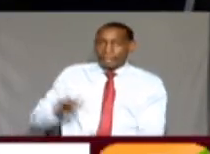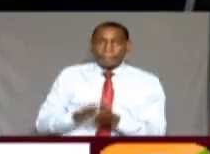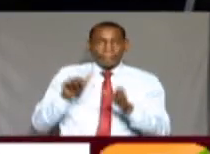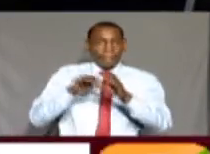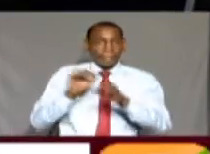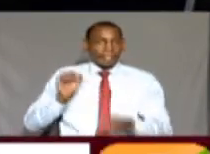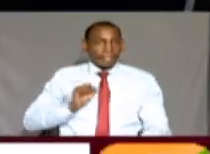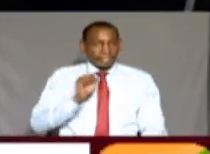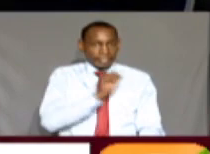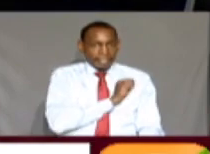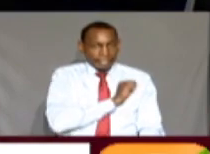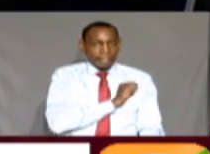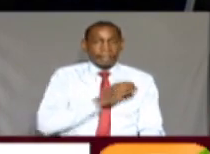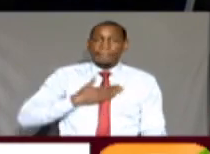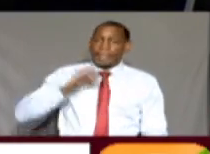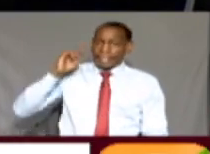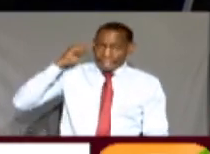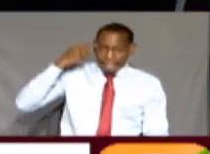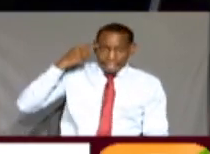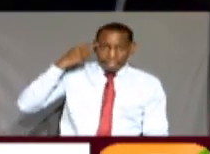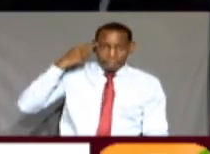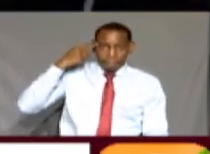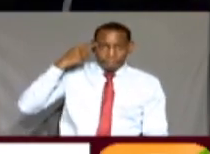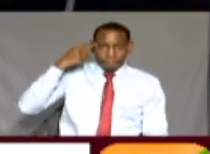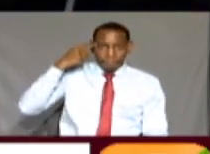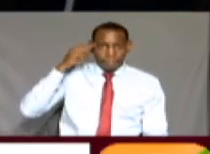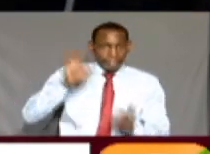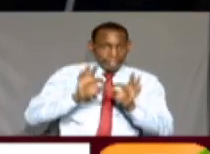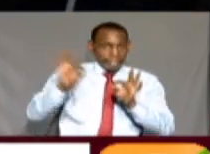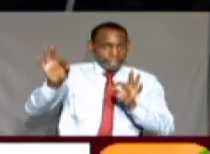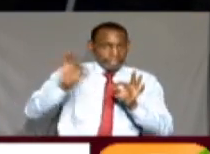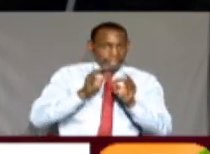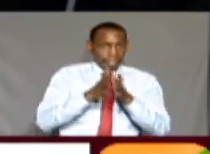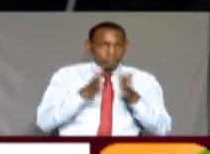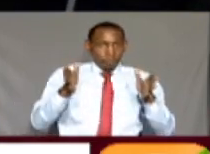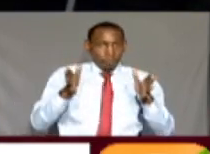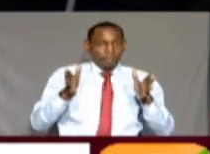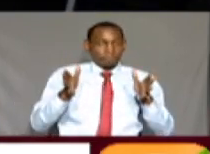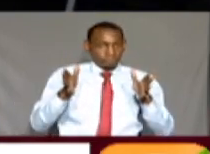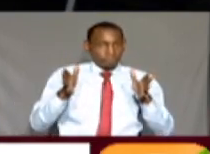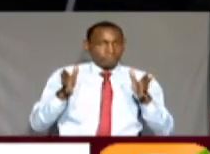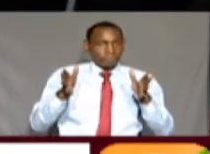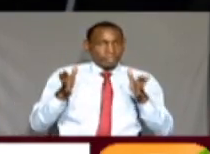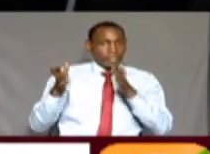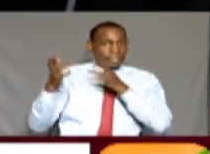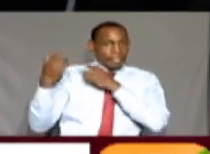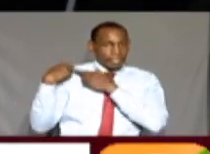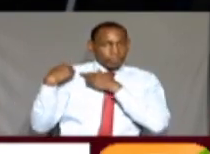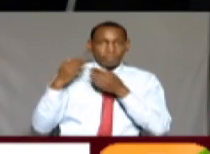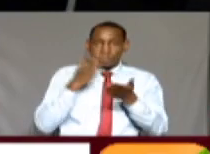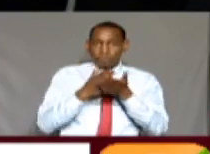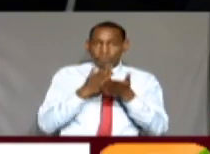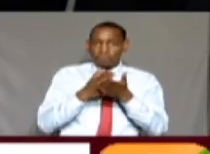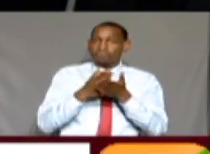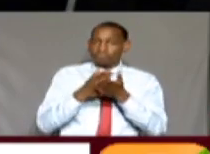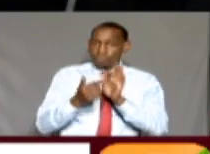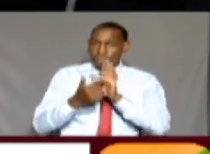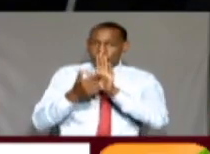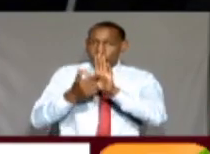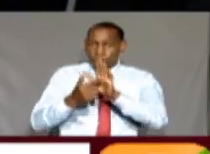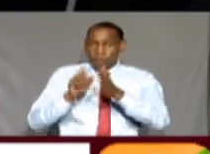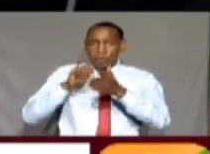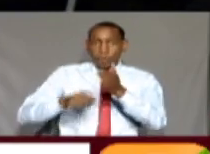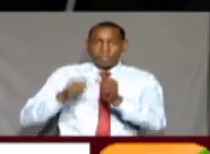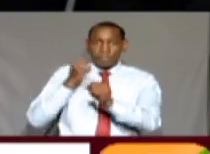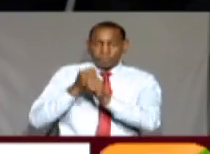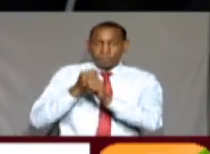of the Senate, I think to a great extent the chop has been well cut out for you on what you